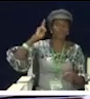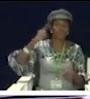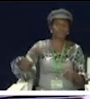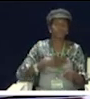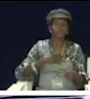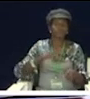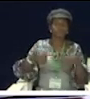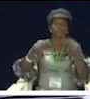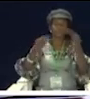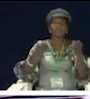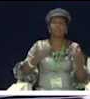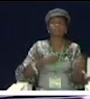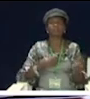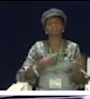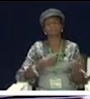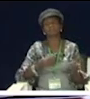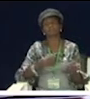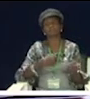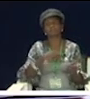me